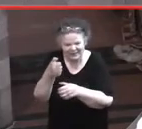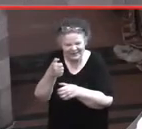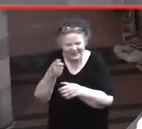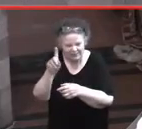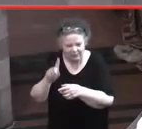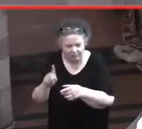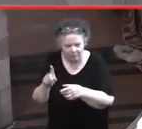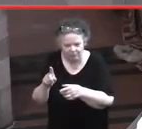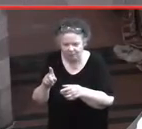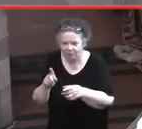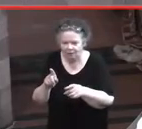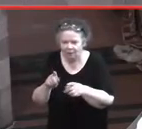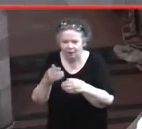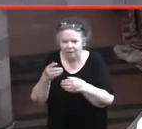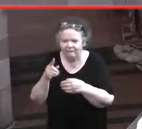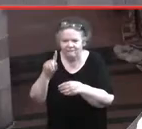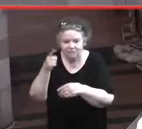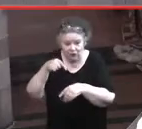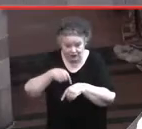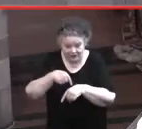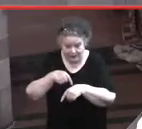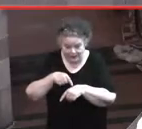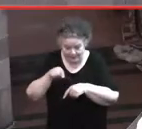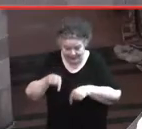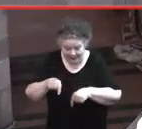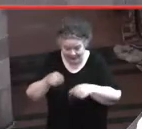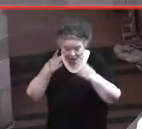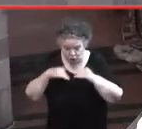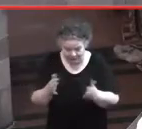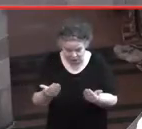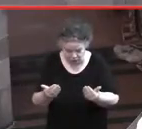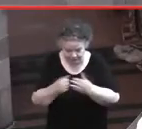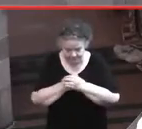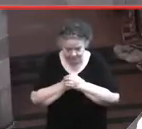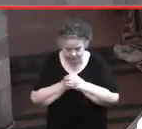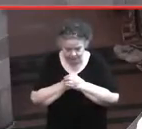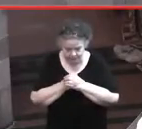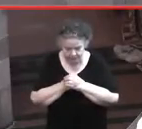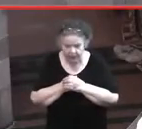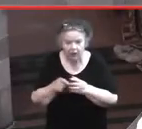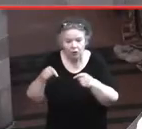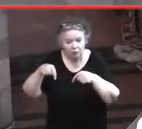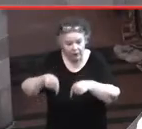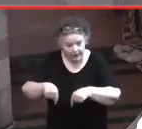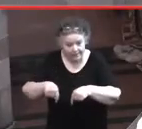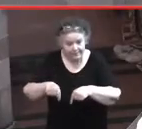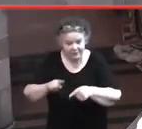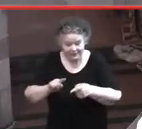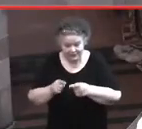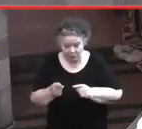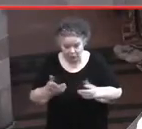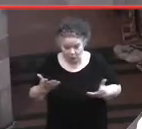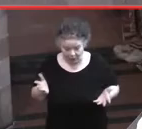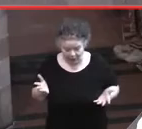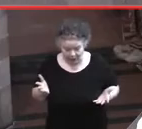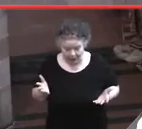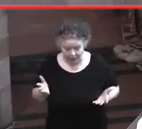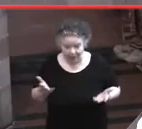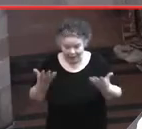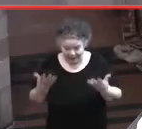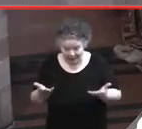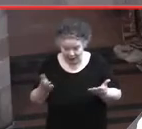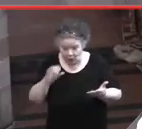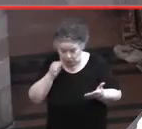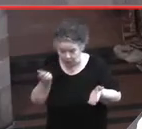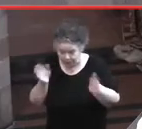cohort never before, to this point in your ministry. You've come to this point of ordination in the Church